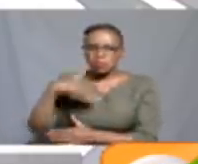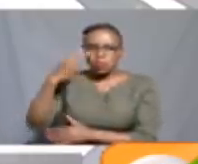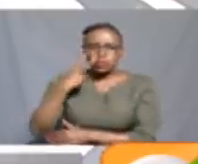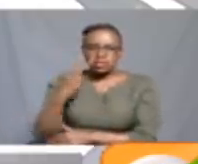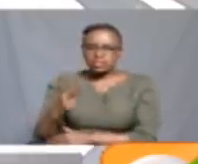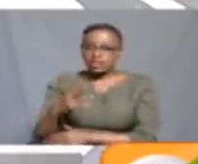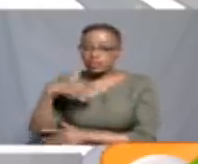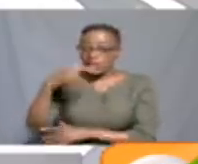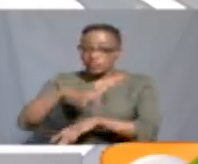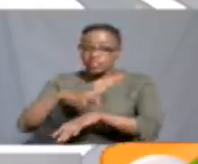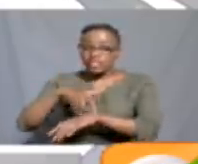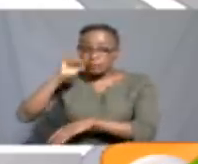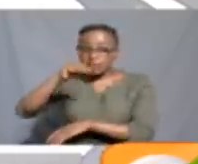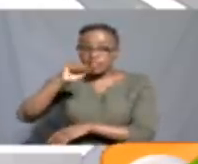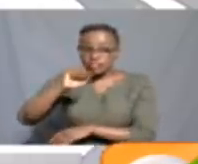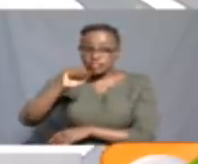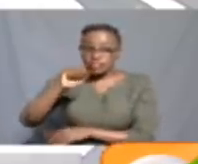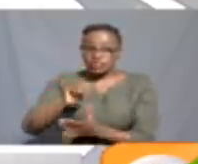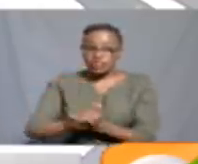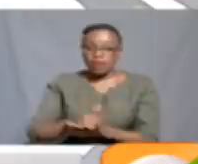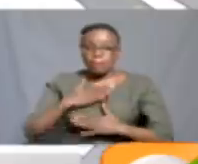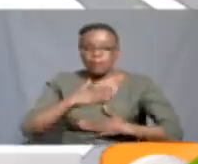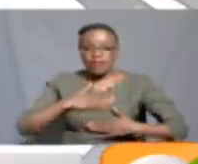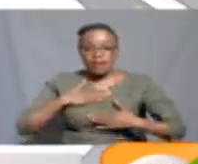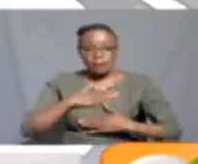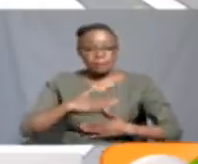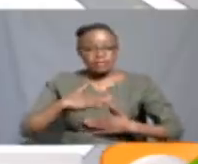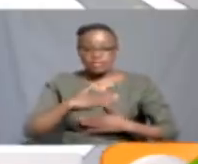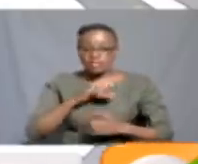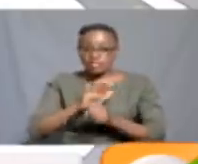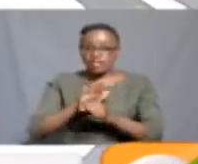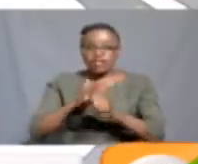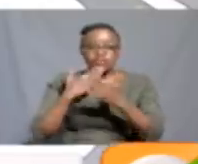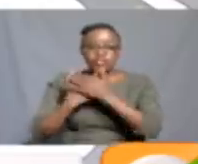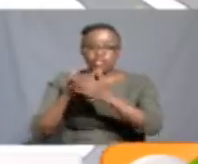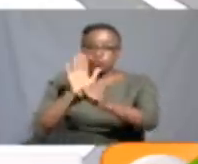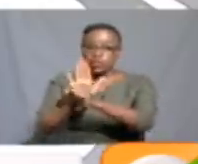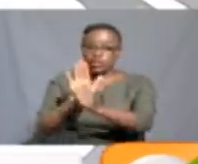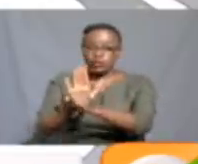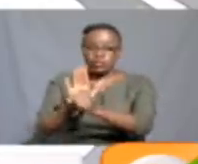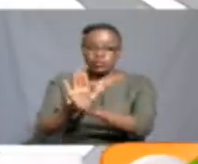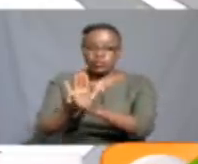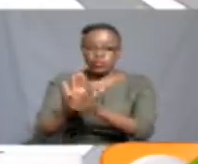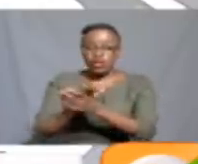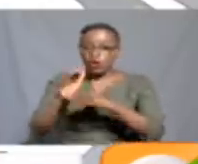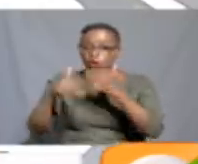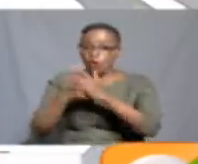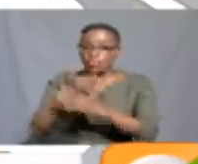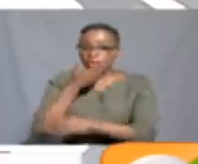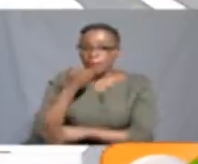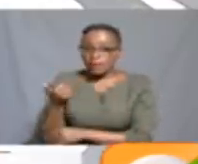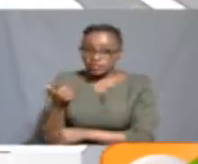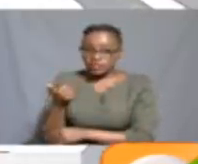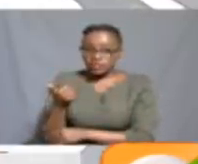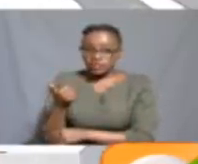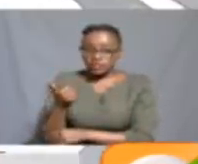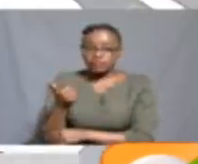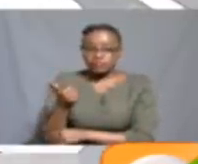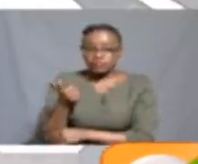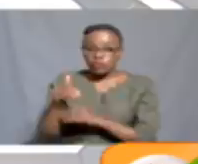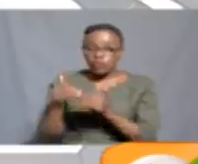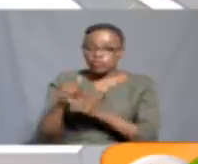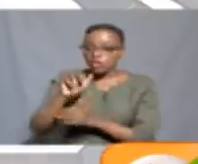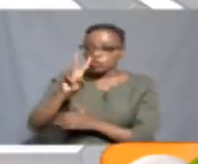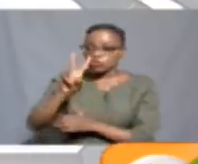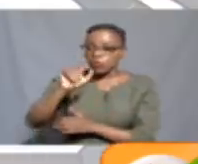message me all the time. Yeah. I appreciate it. Yeah. Thank you very much. Yeah. And all the best. Love to Aruna. Thank you.